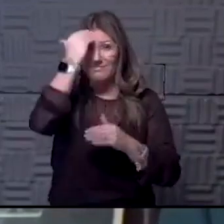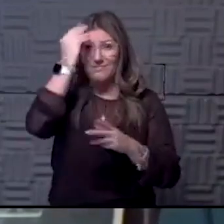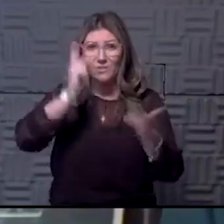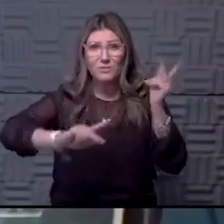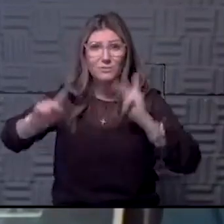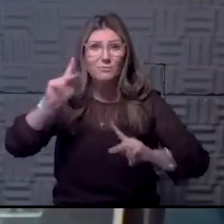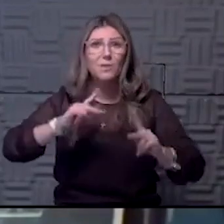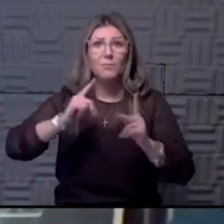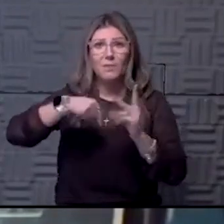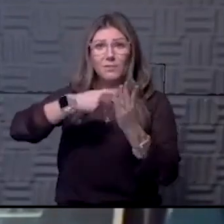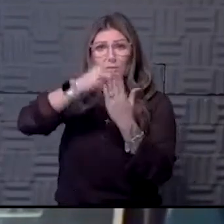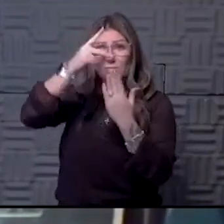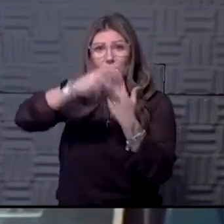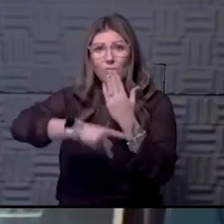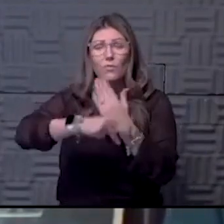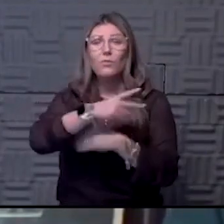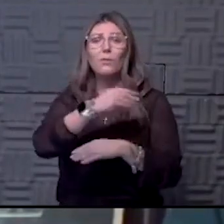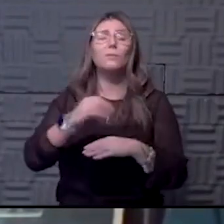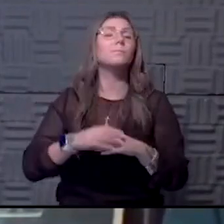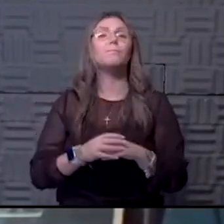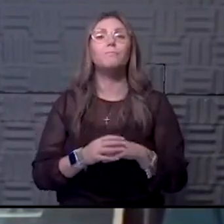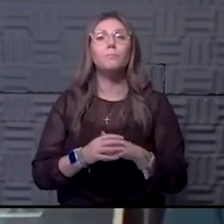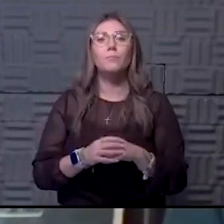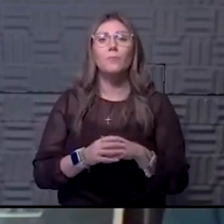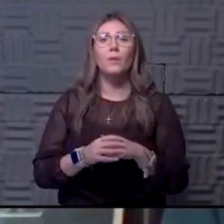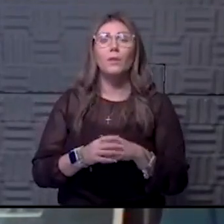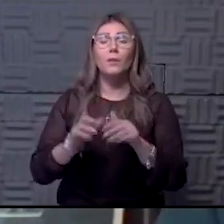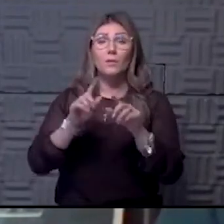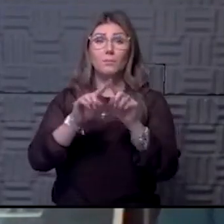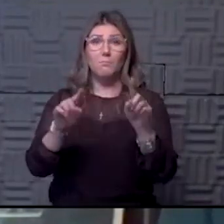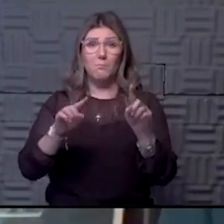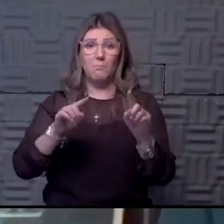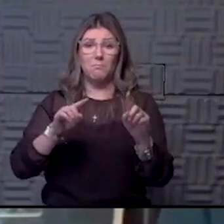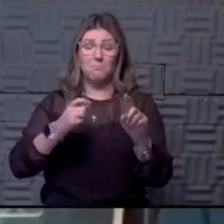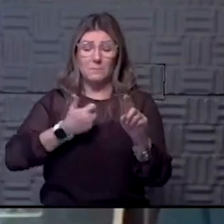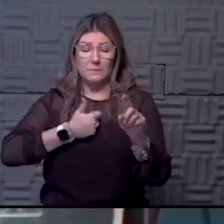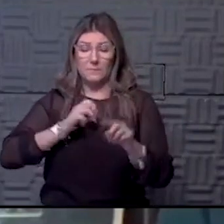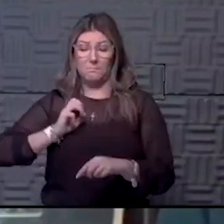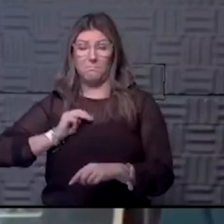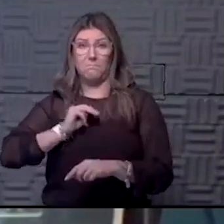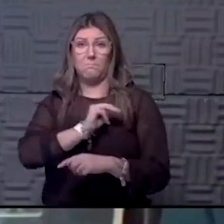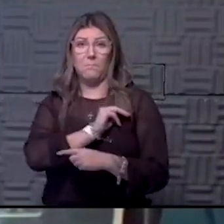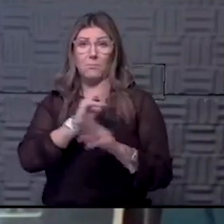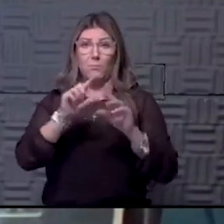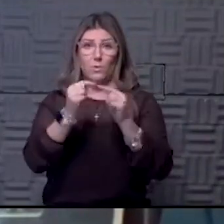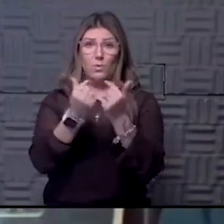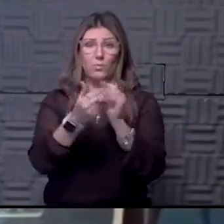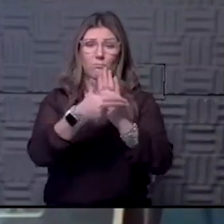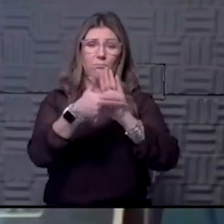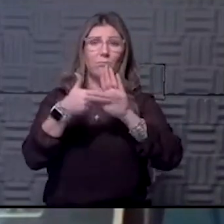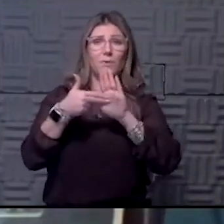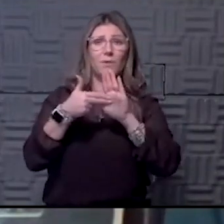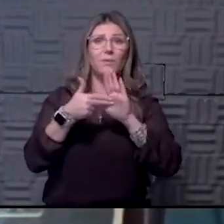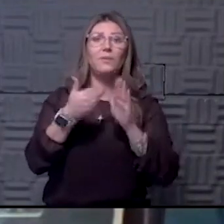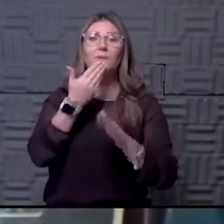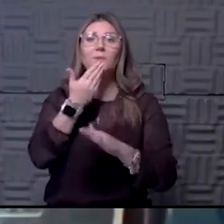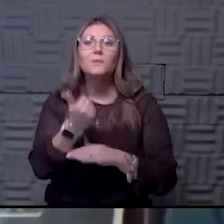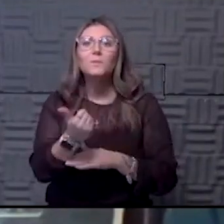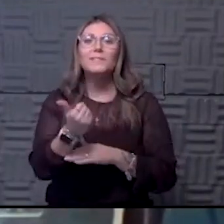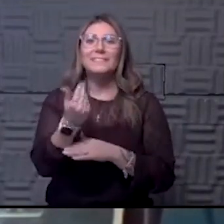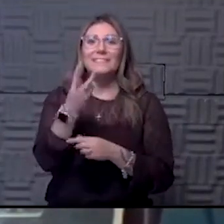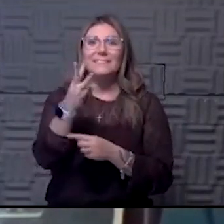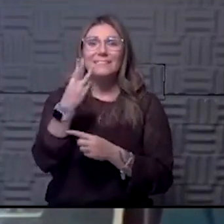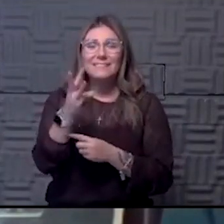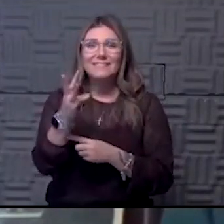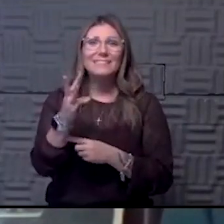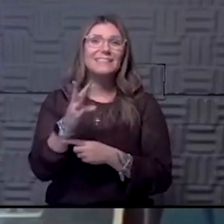program on this press conference. But I am a member of a group that's been called the Sweet 16. It's 8 Republicans,